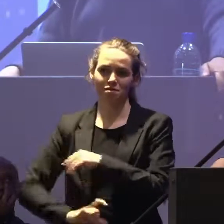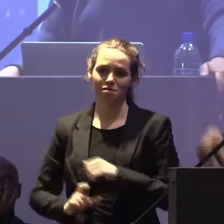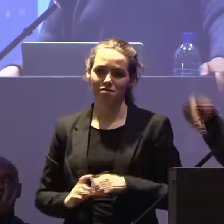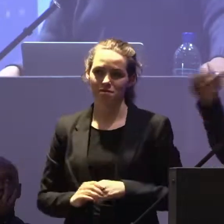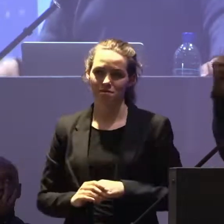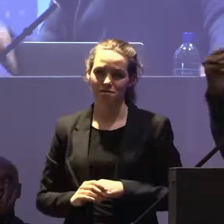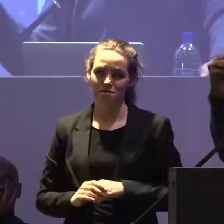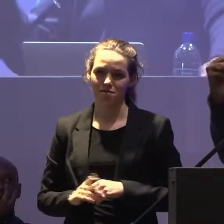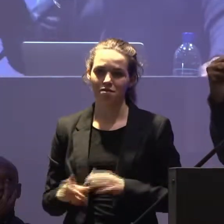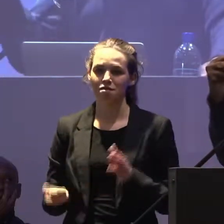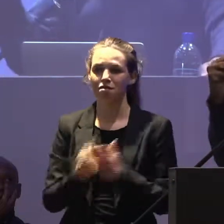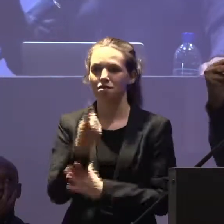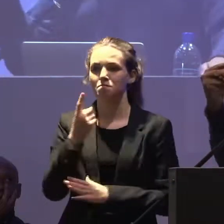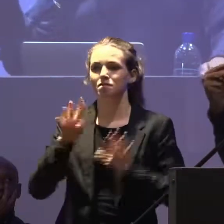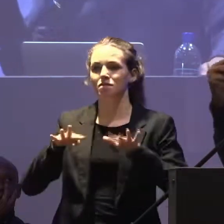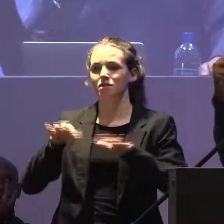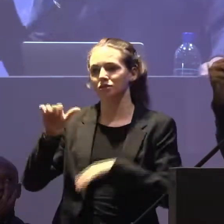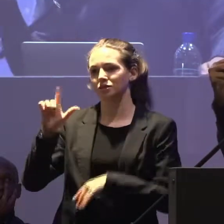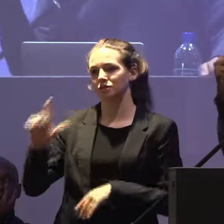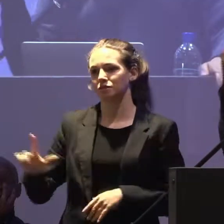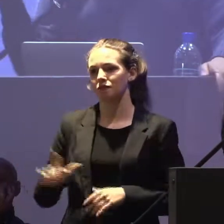It took place in 1967.